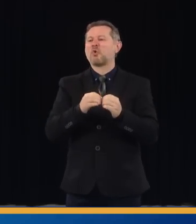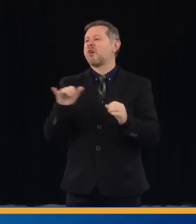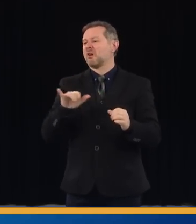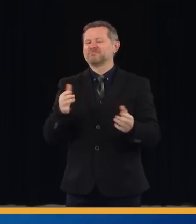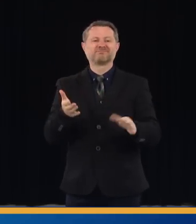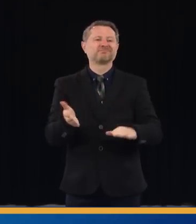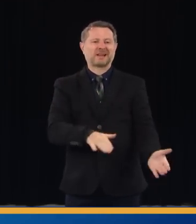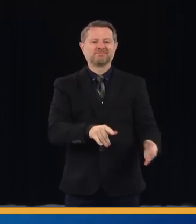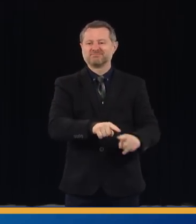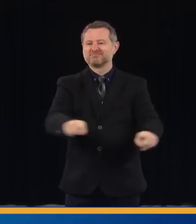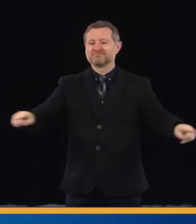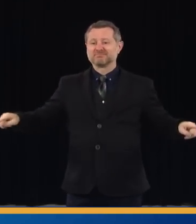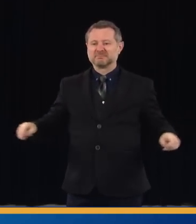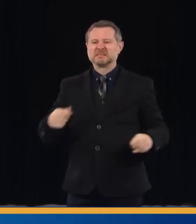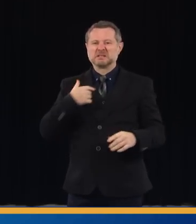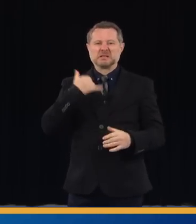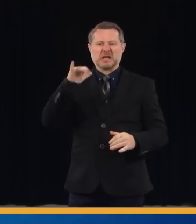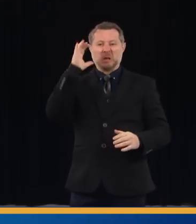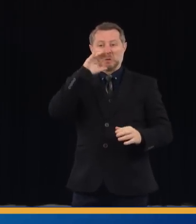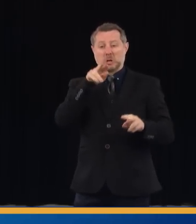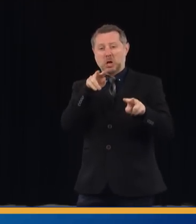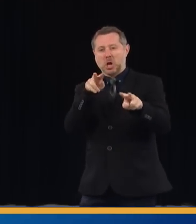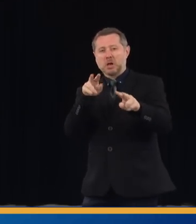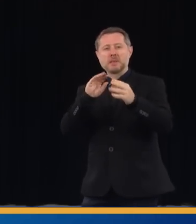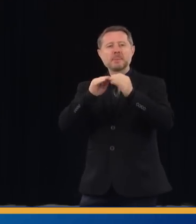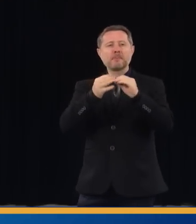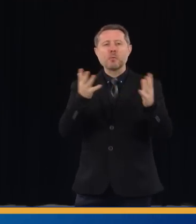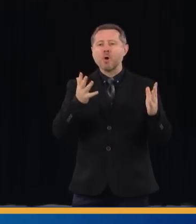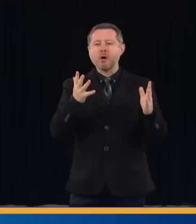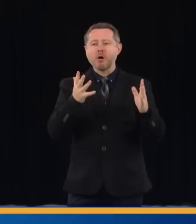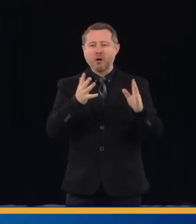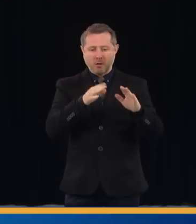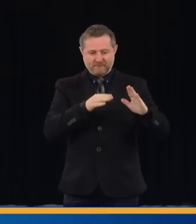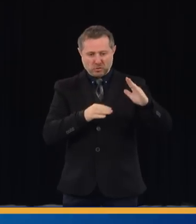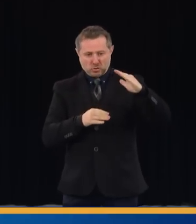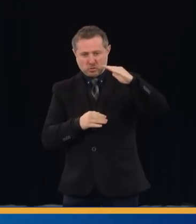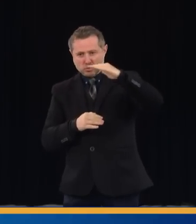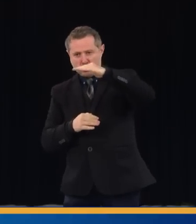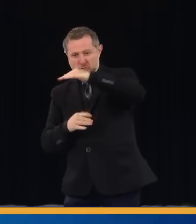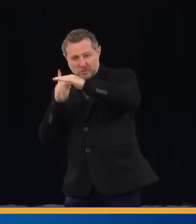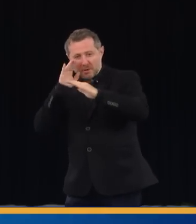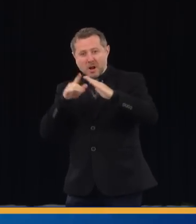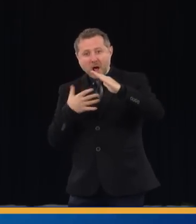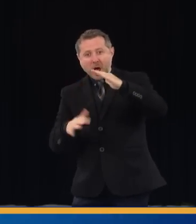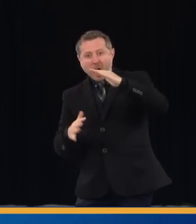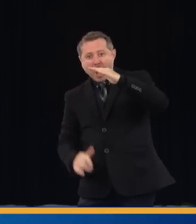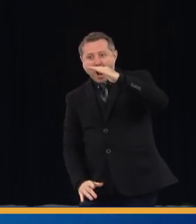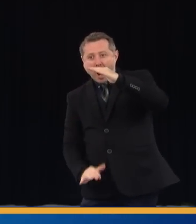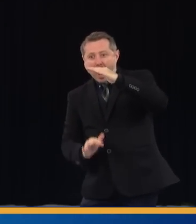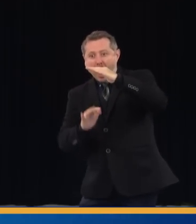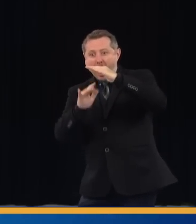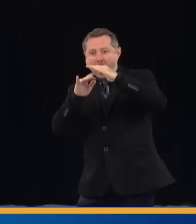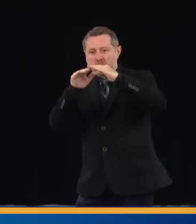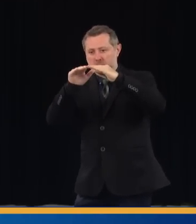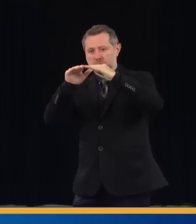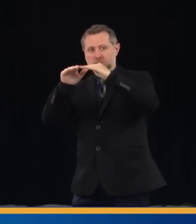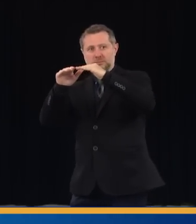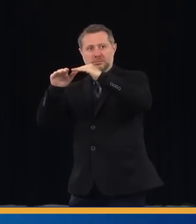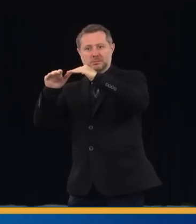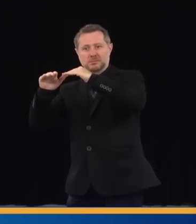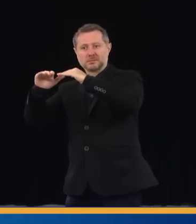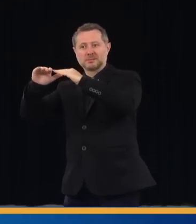looking for a curve. We're still looking to see where we hit the plateau. Total number of